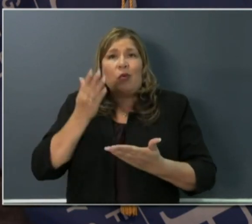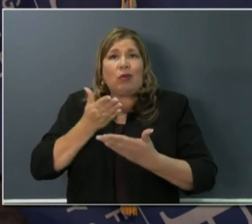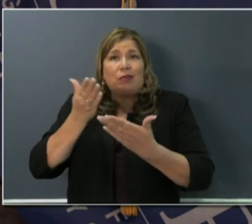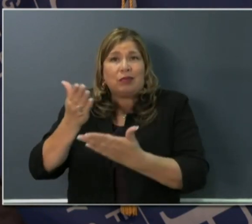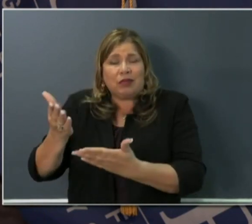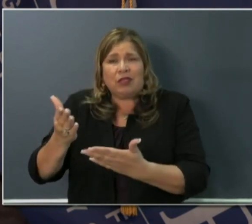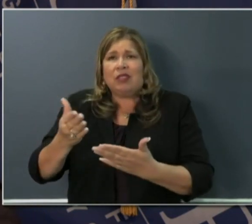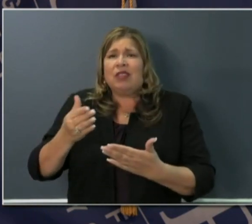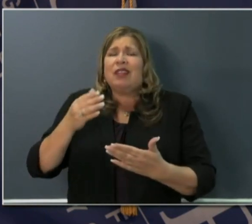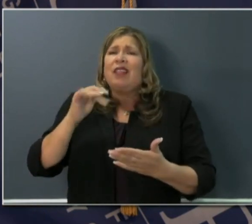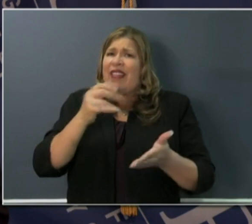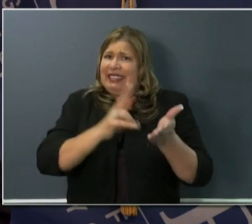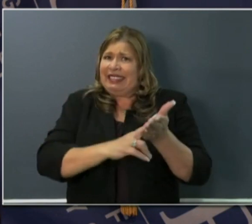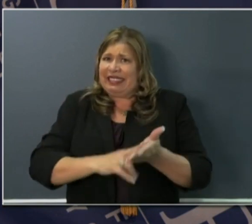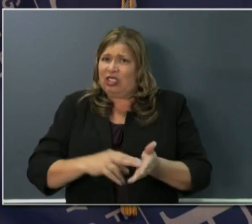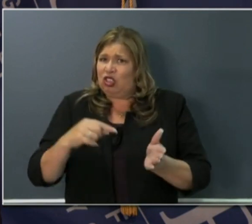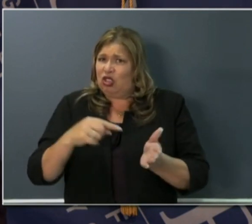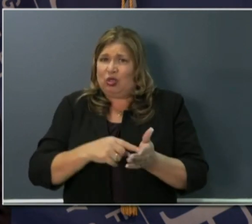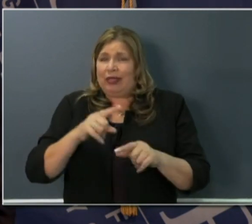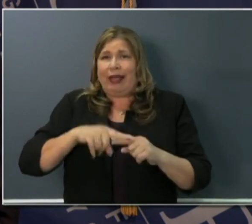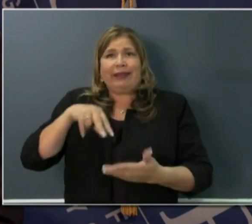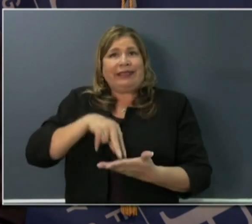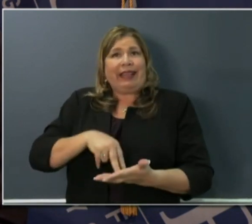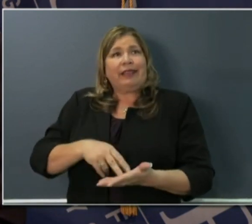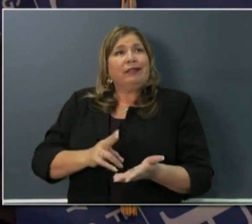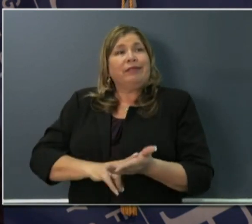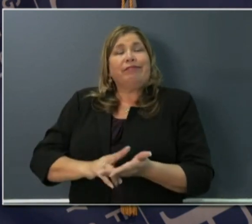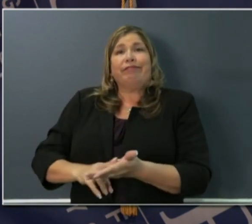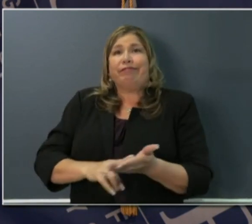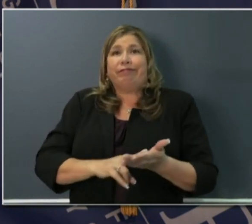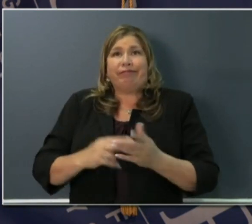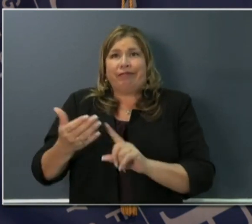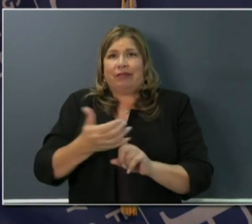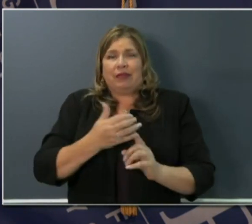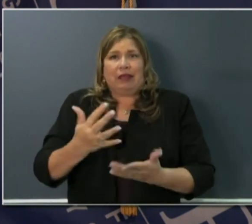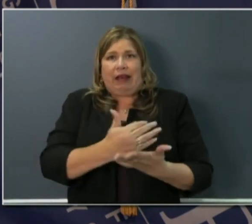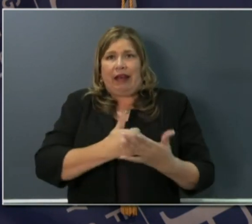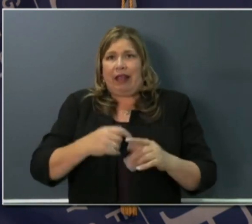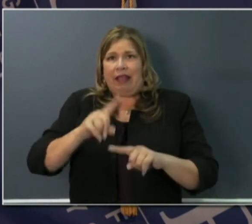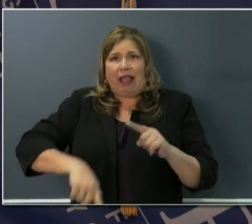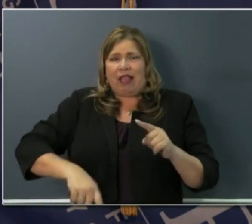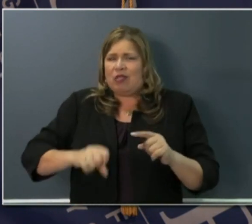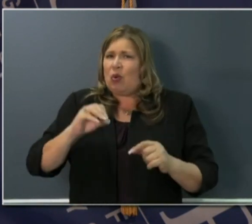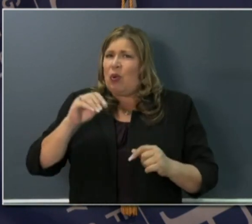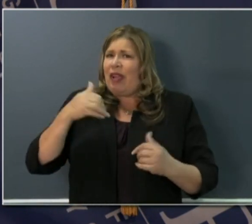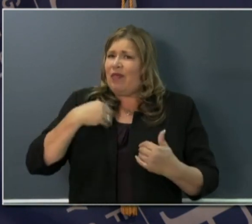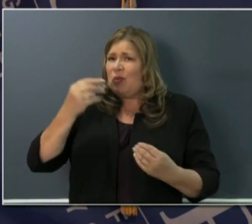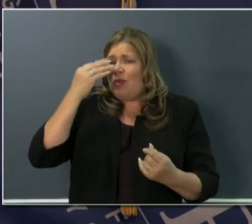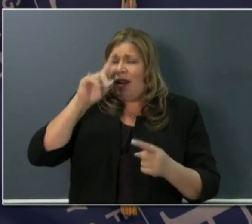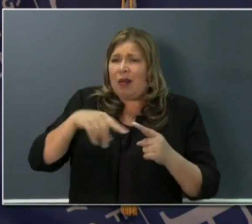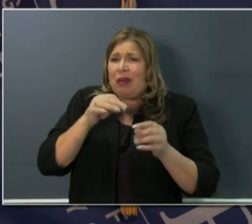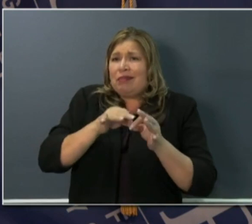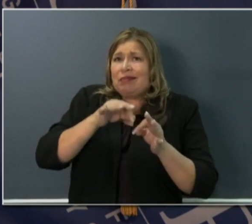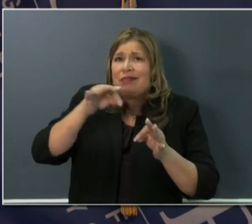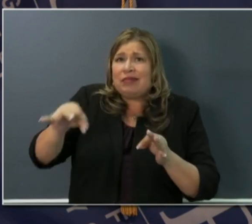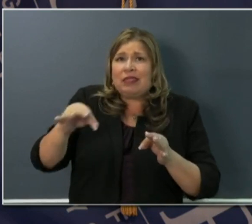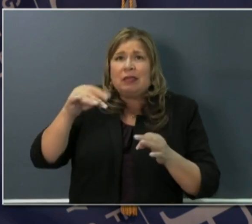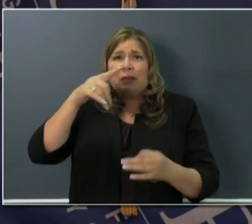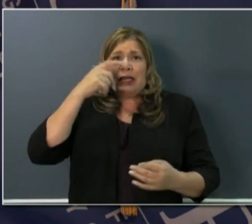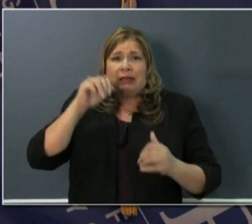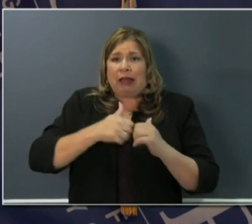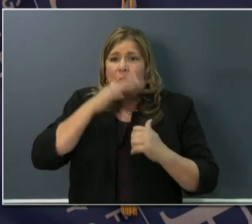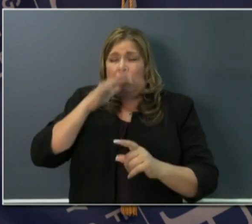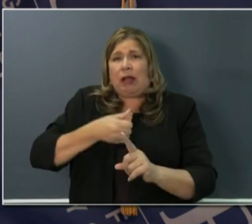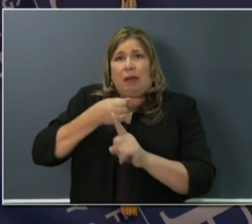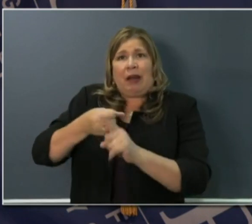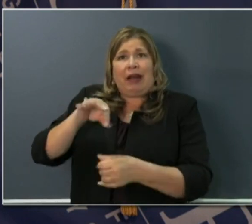signatures gathered? And then are you concerned about the November election in general and any impact that COVID-19 might have